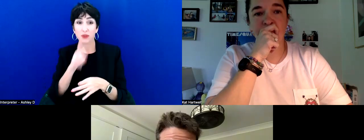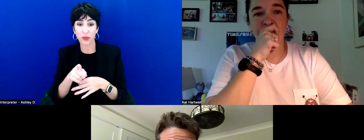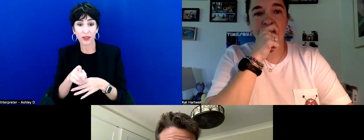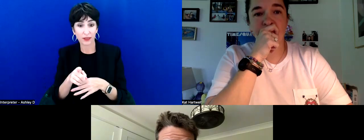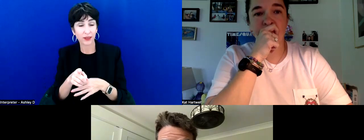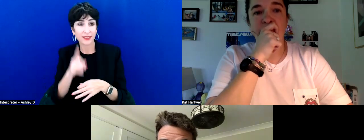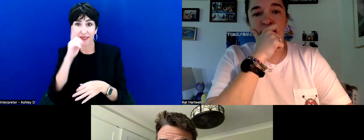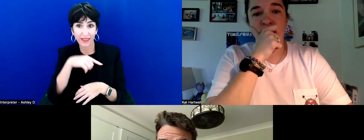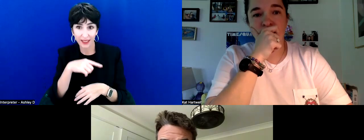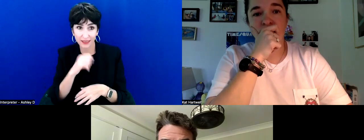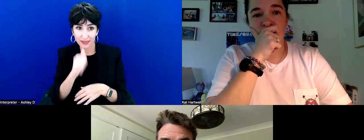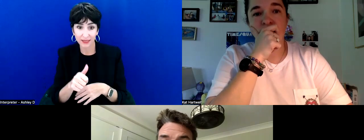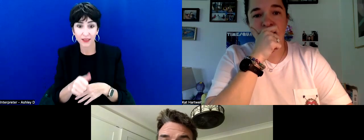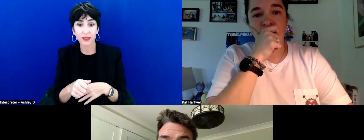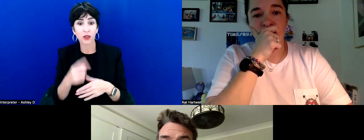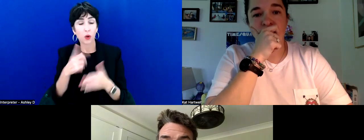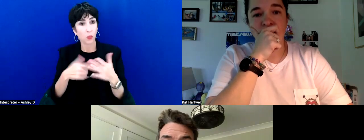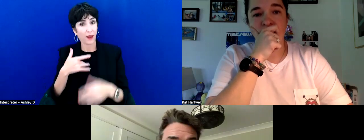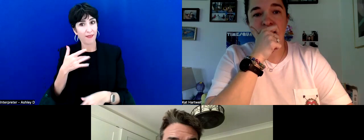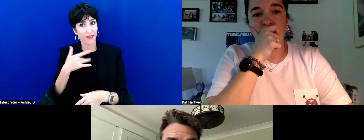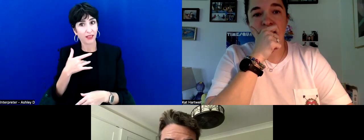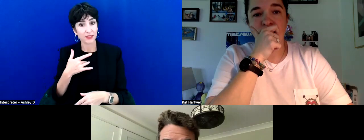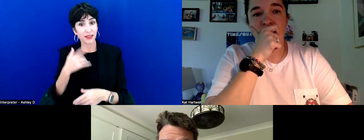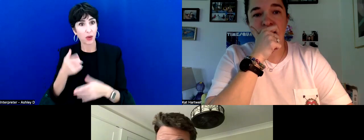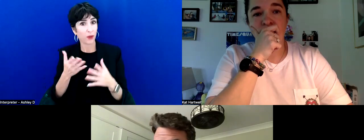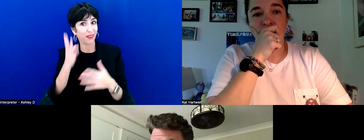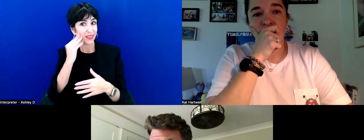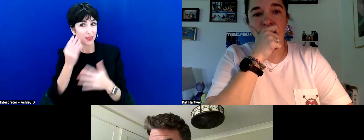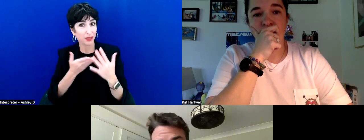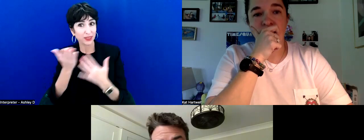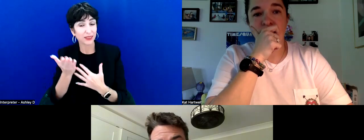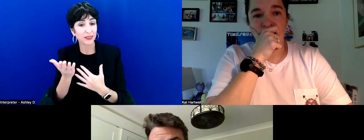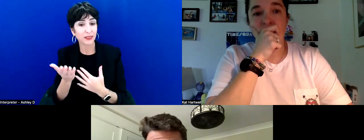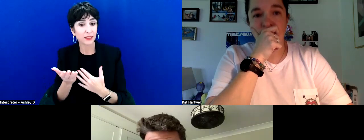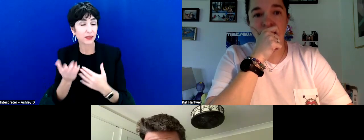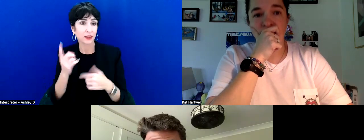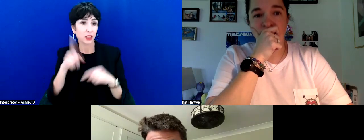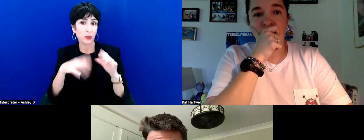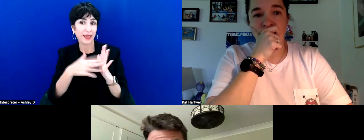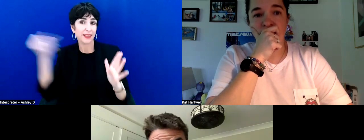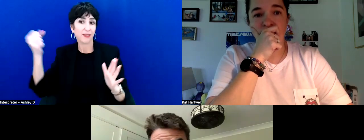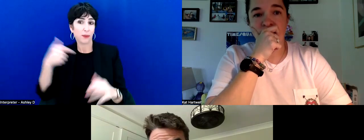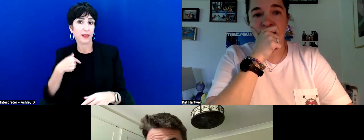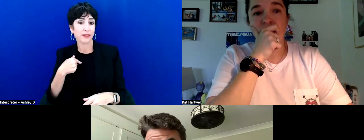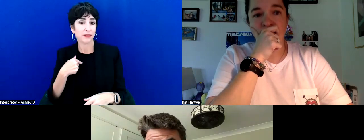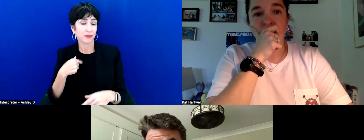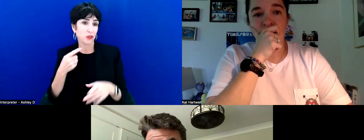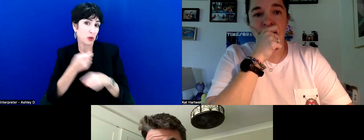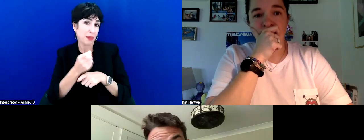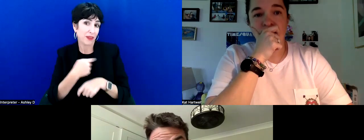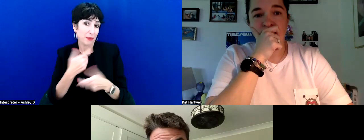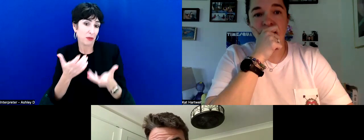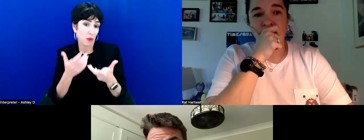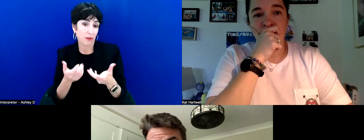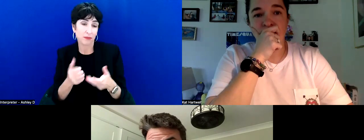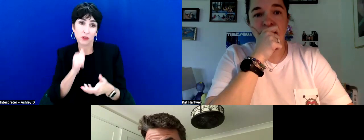fake. What I felt and what I've lived through, you can't take that away from me. And you can make fun of it if you want, or you can